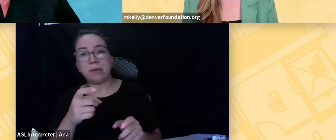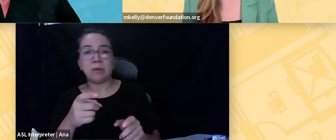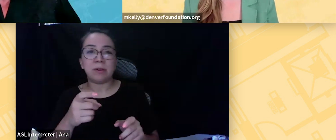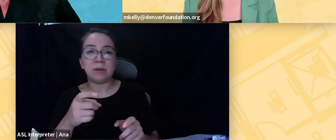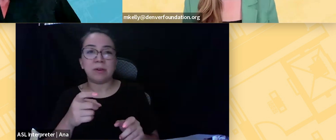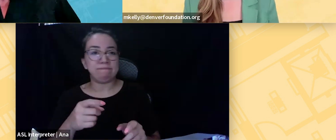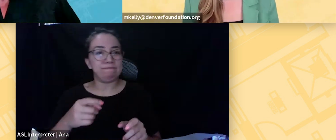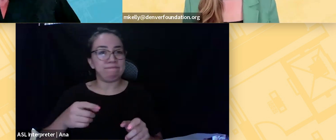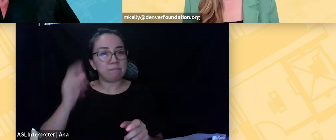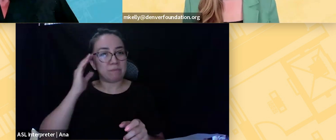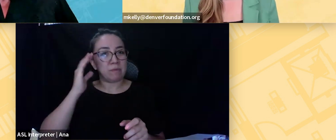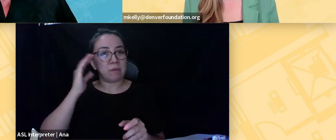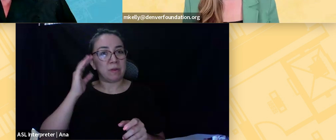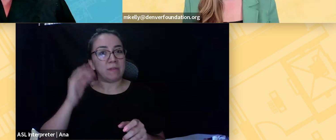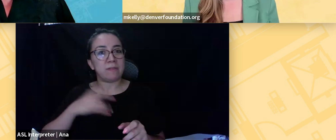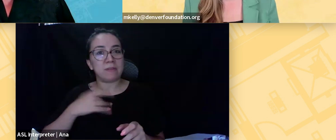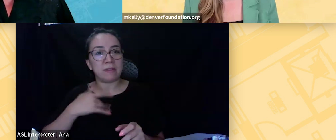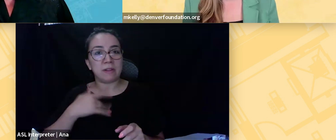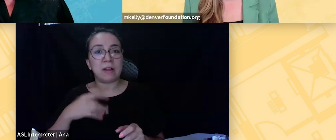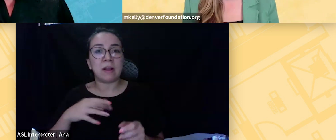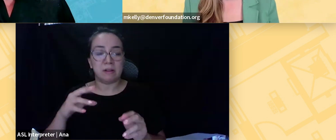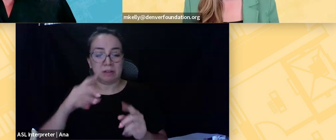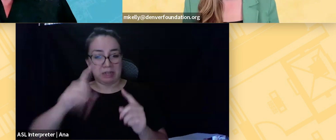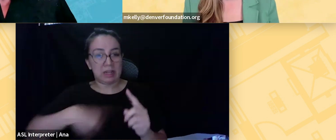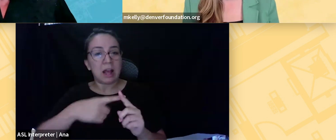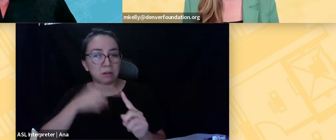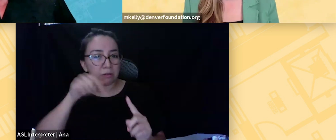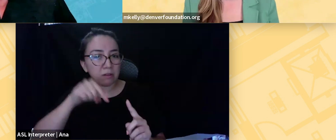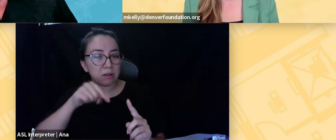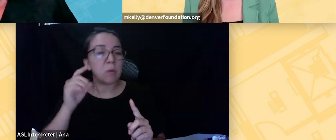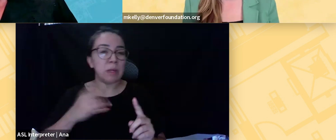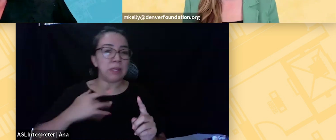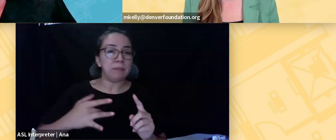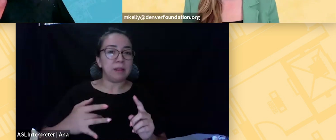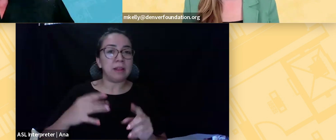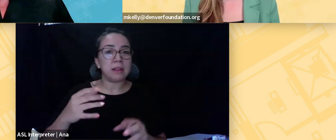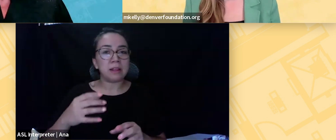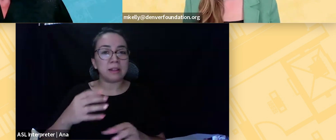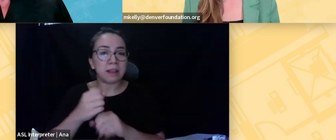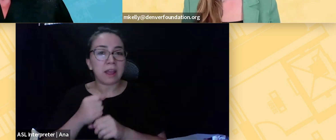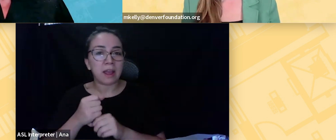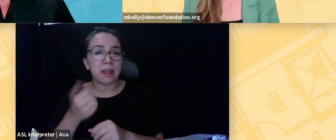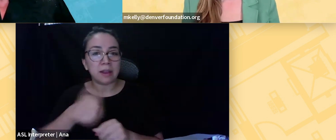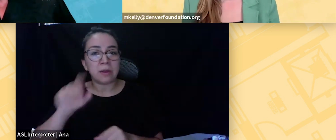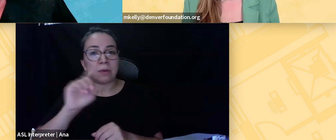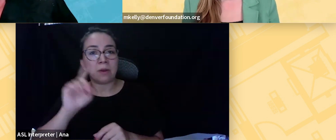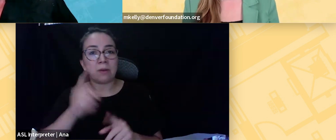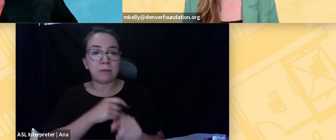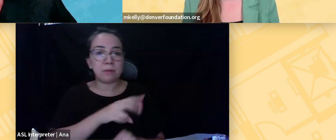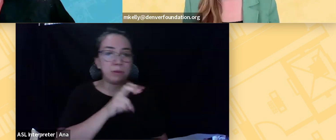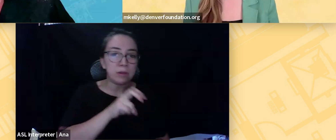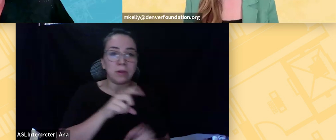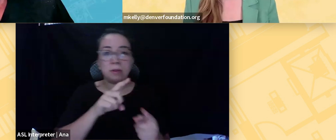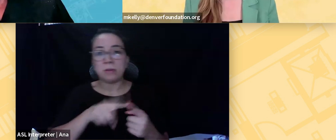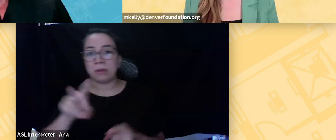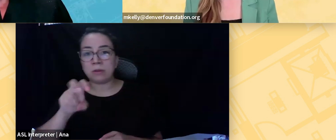sense of how competitive the cycle is, we typically get anywhere from 200 to